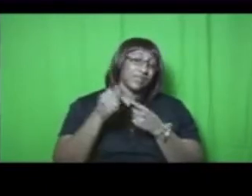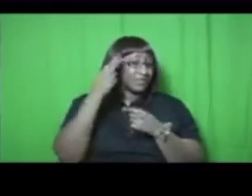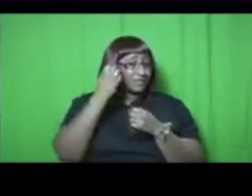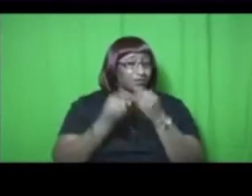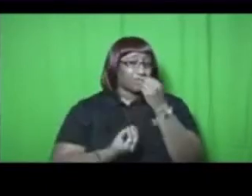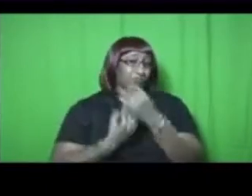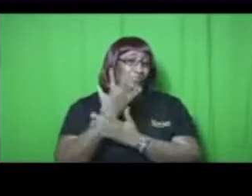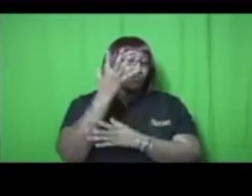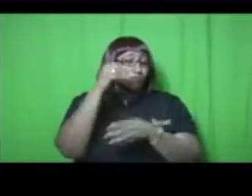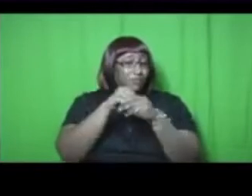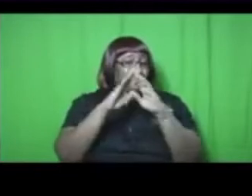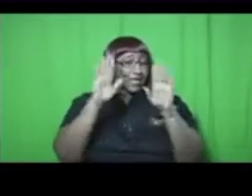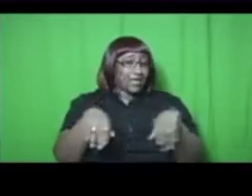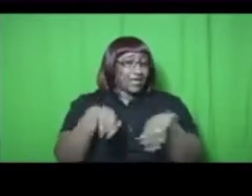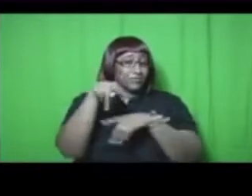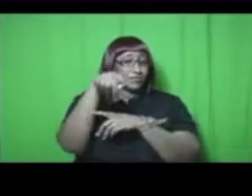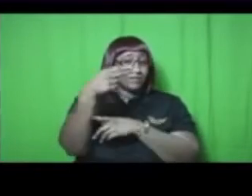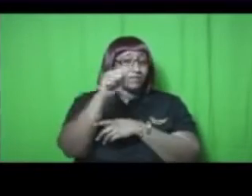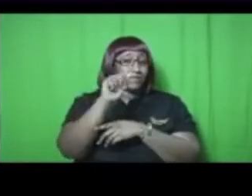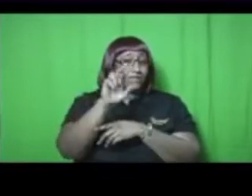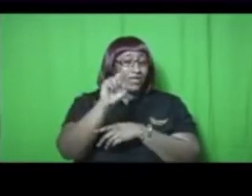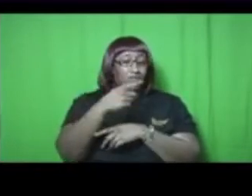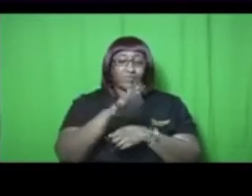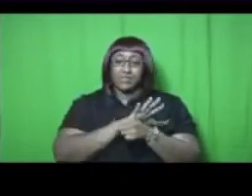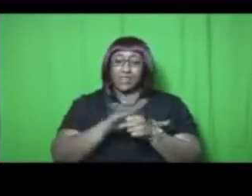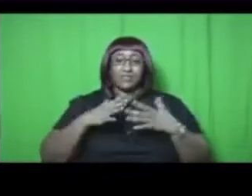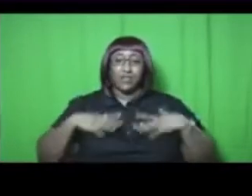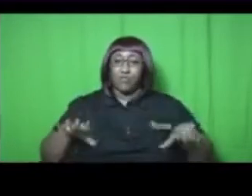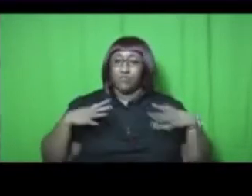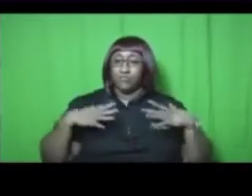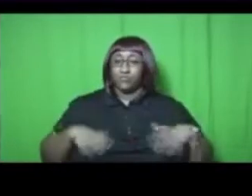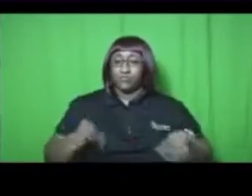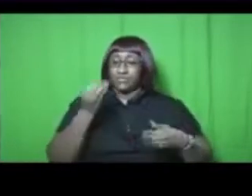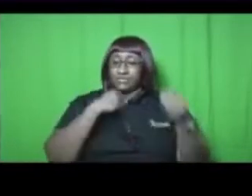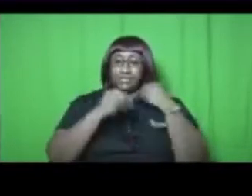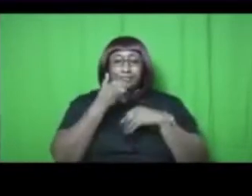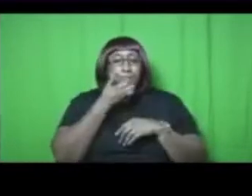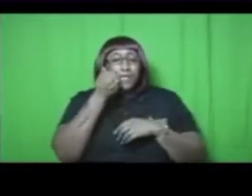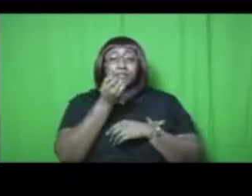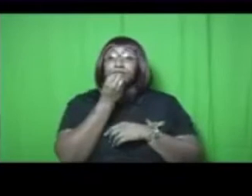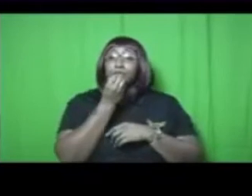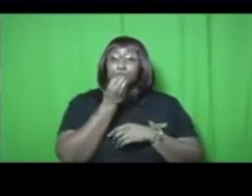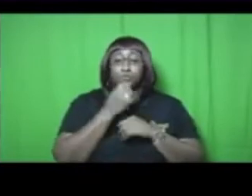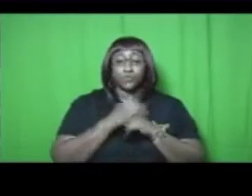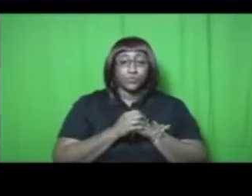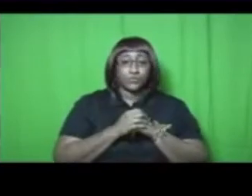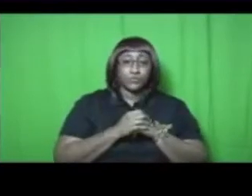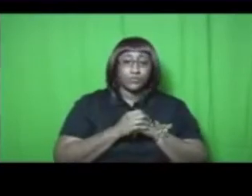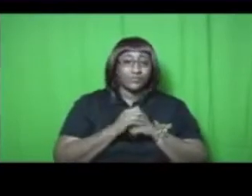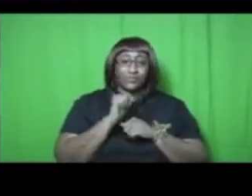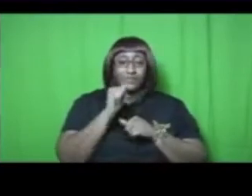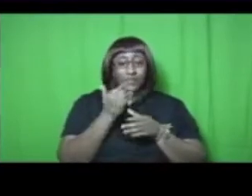the house of Pharaoh. He wore the finest clothes. He ate the best food. He didn't eat